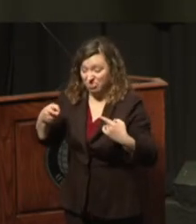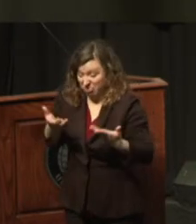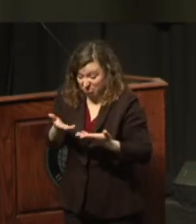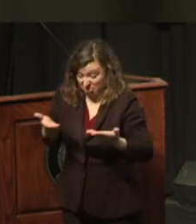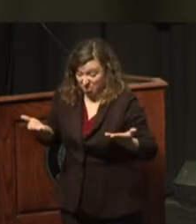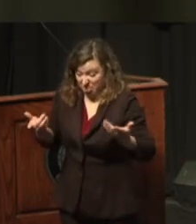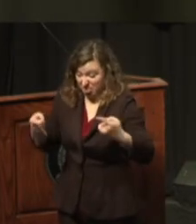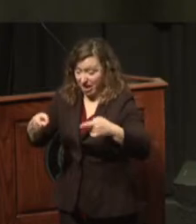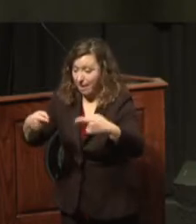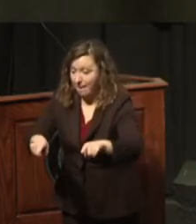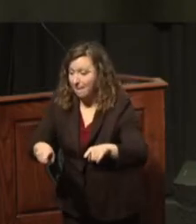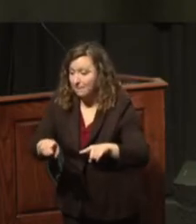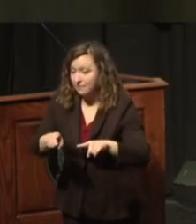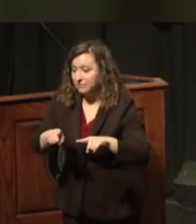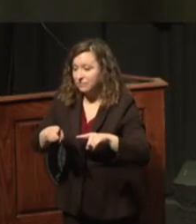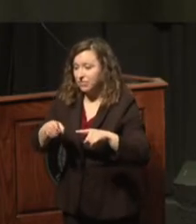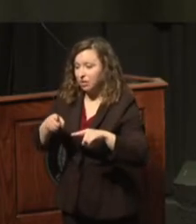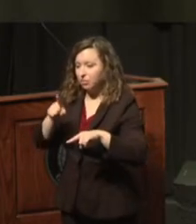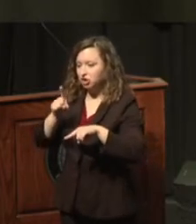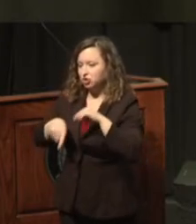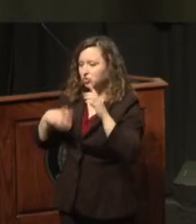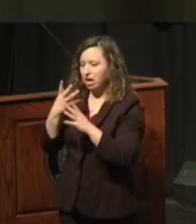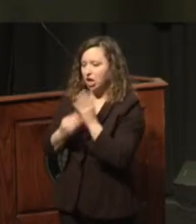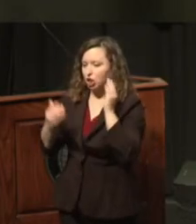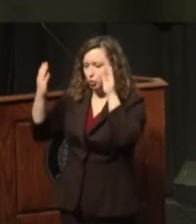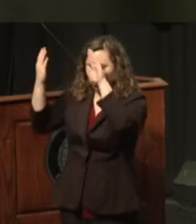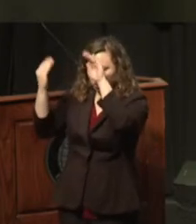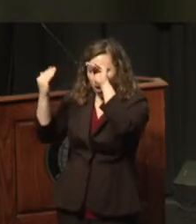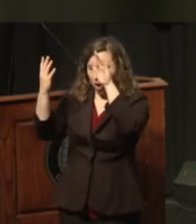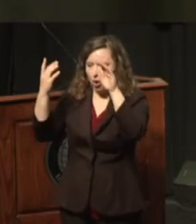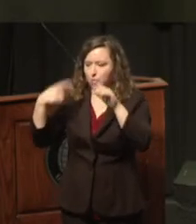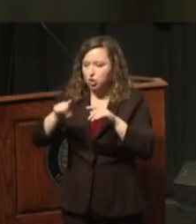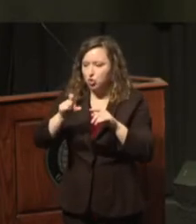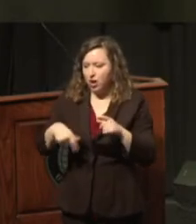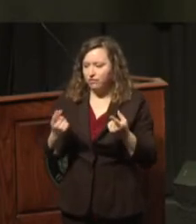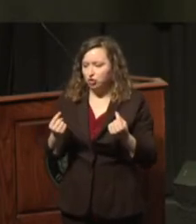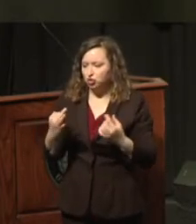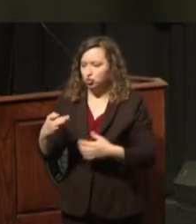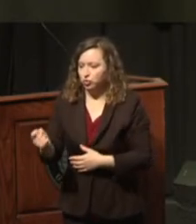know them at all. He says, they just say you do. I had a next door neighbor in Pace, Florida.